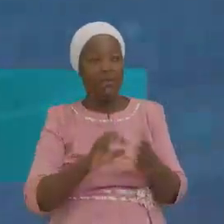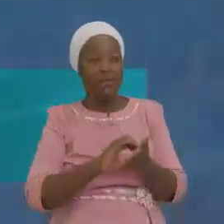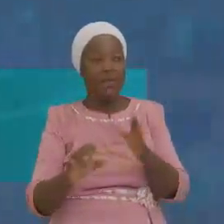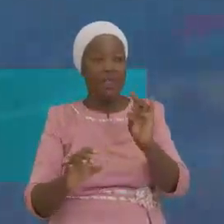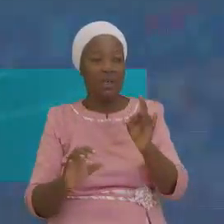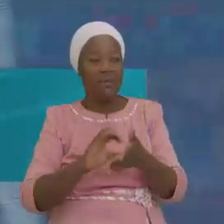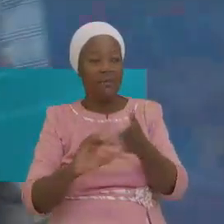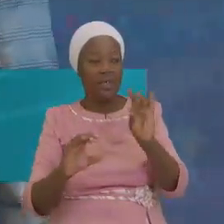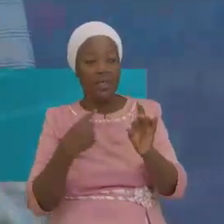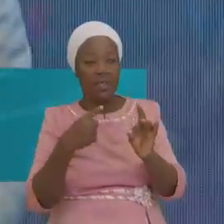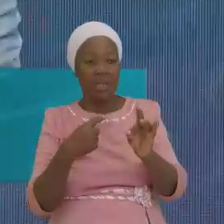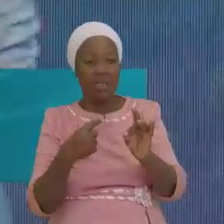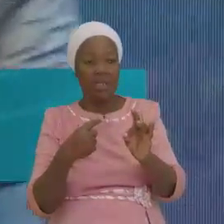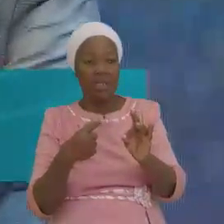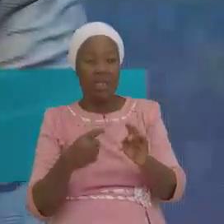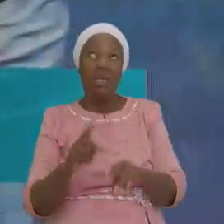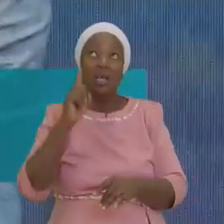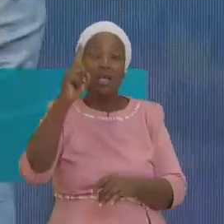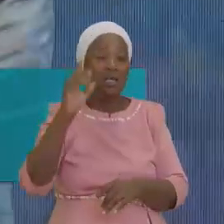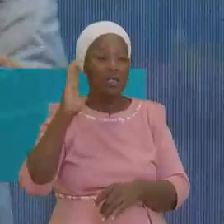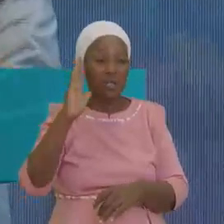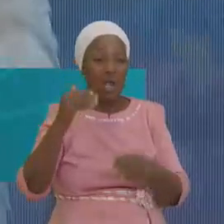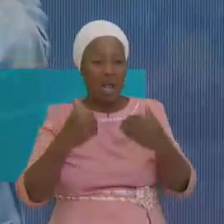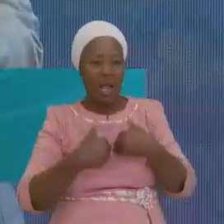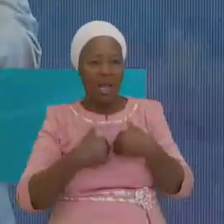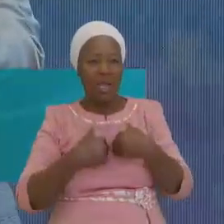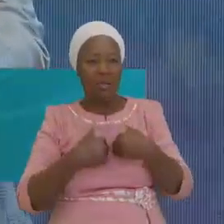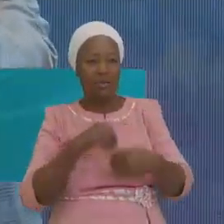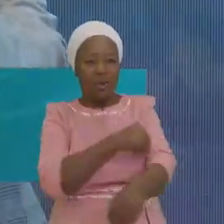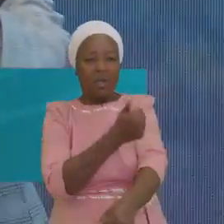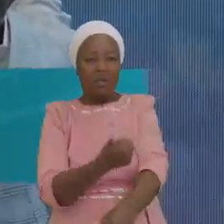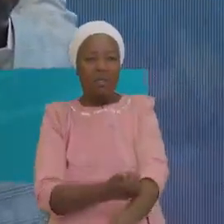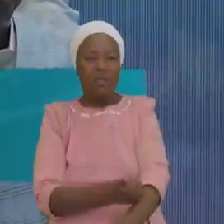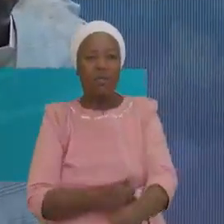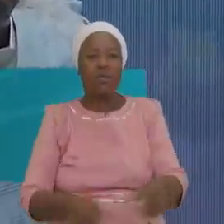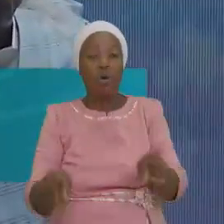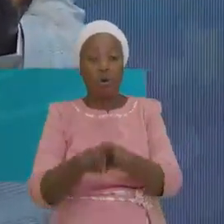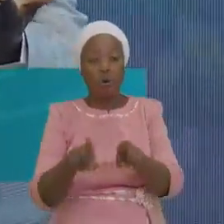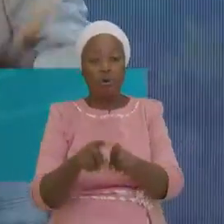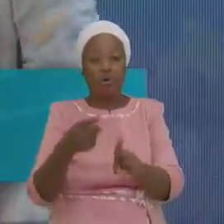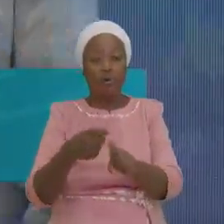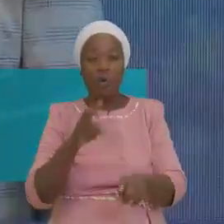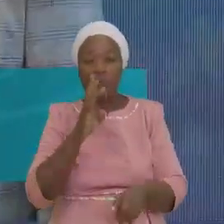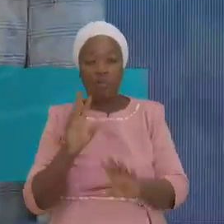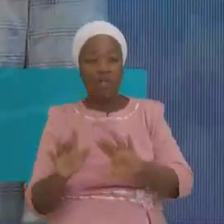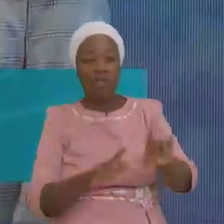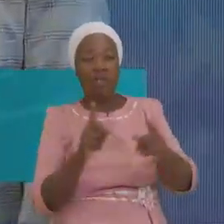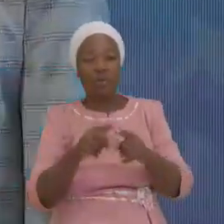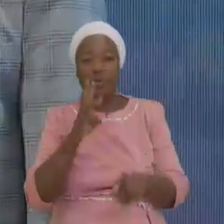verse 8, he says, he shall have dominion also from sea to sea,